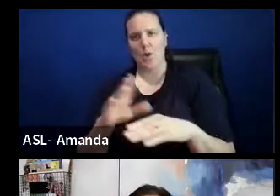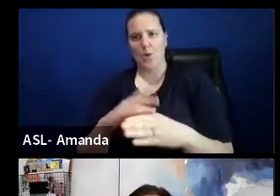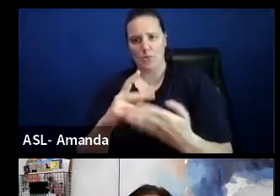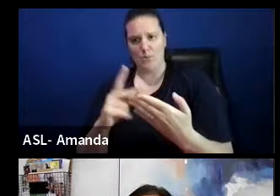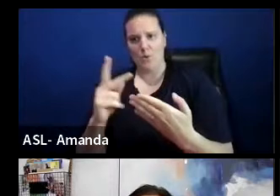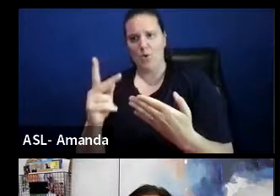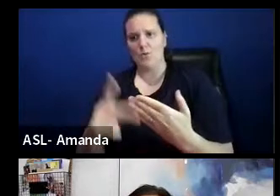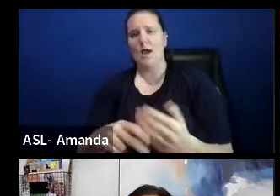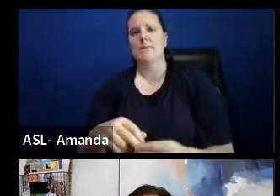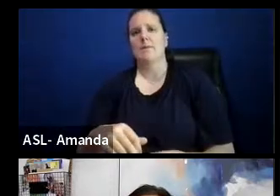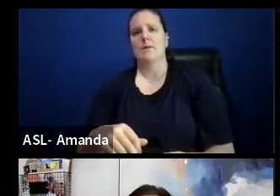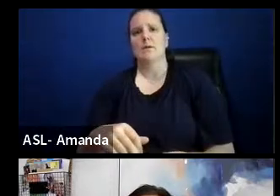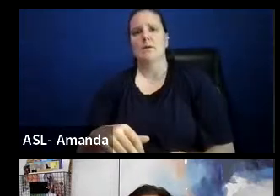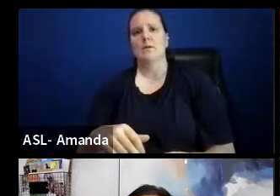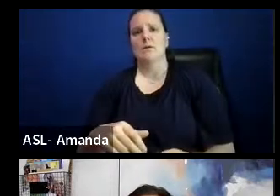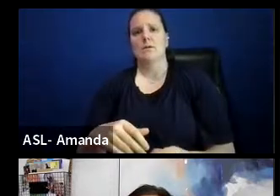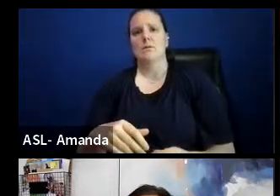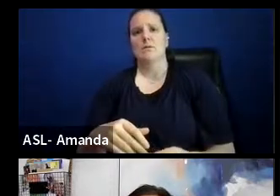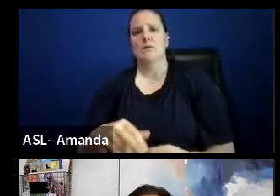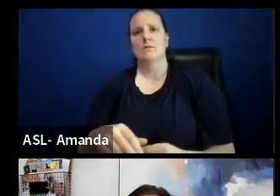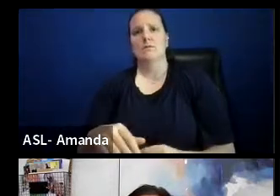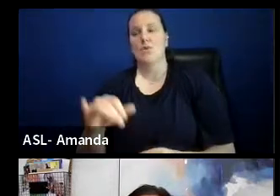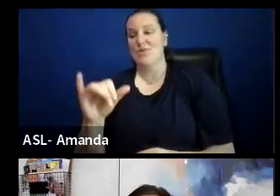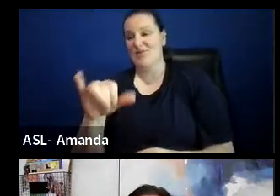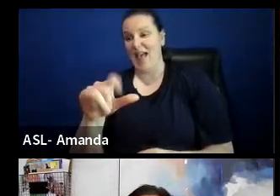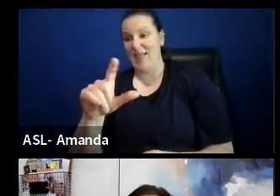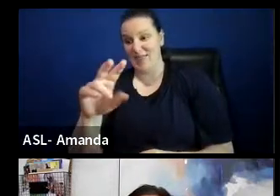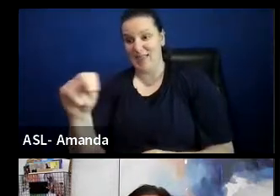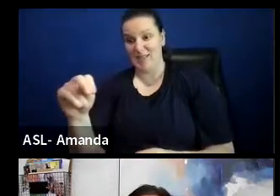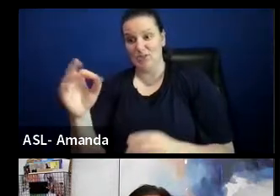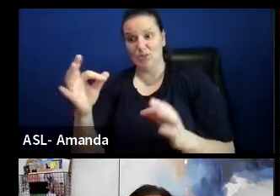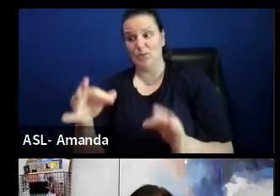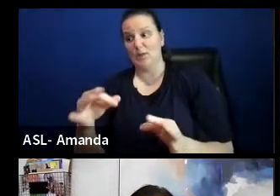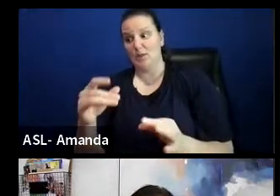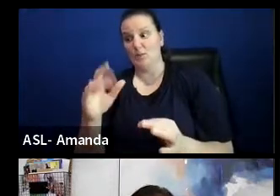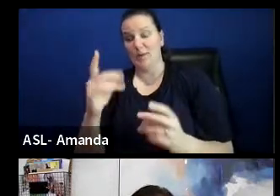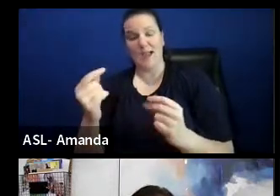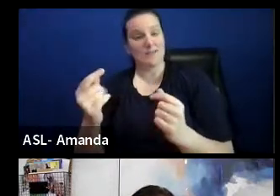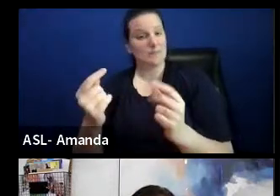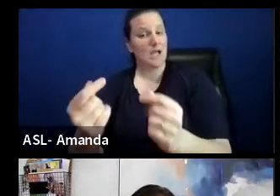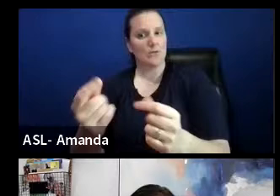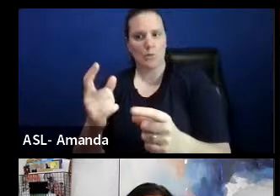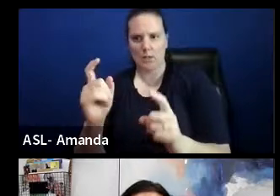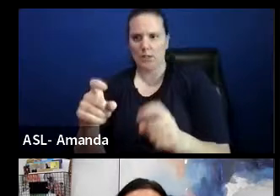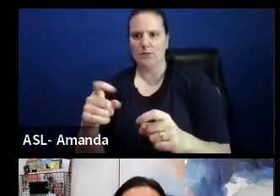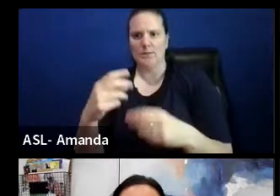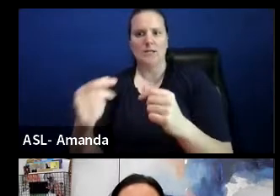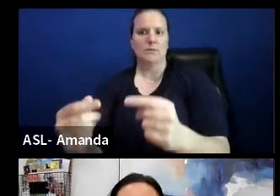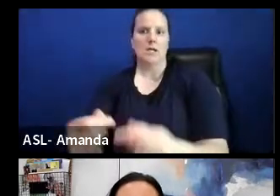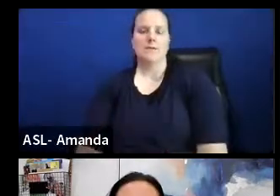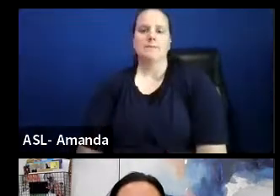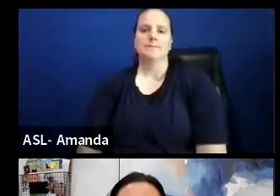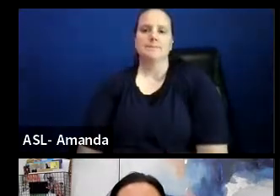program. So that's, Lynn, where it was determined some that might be expedited or need to be expedited.